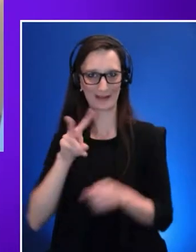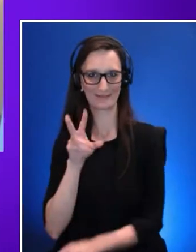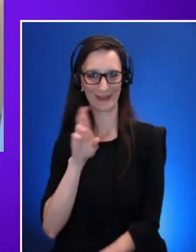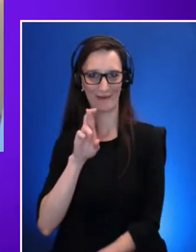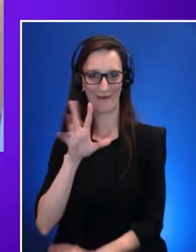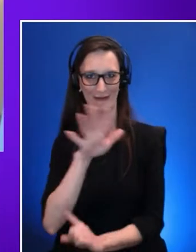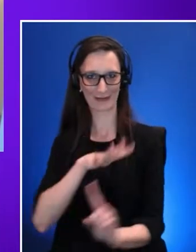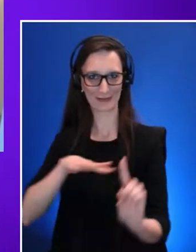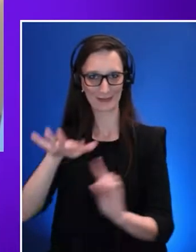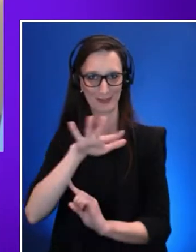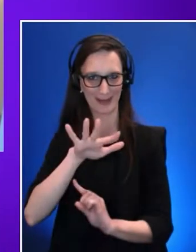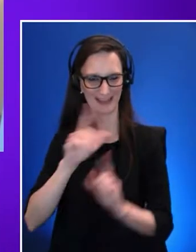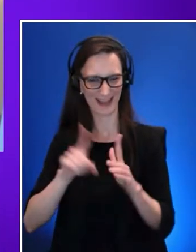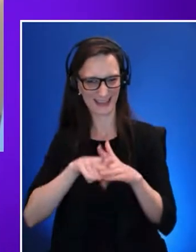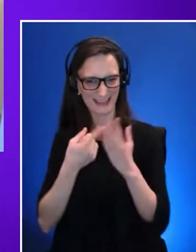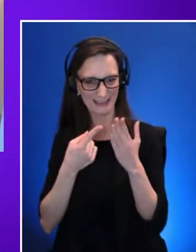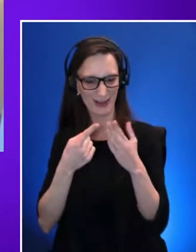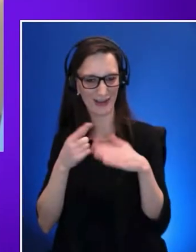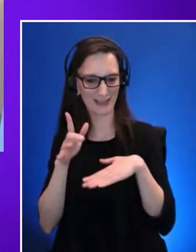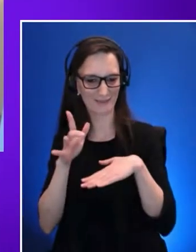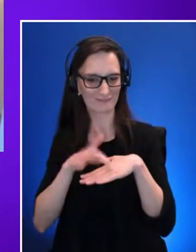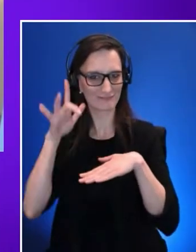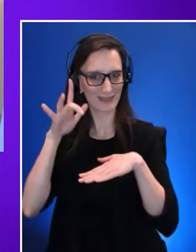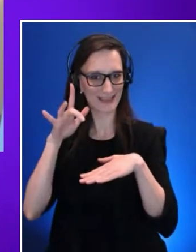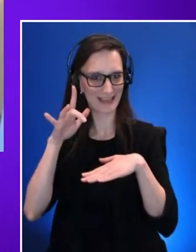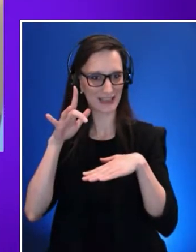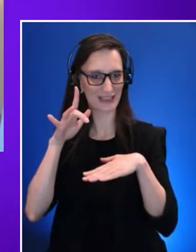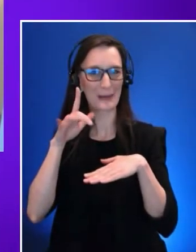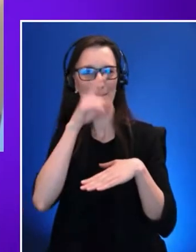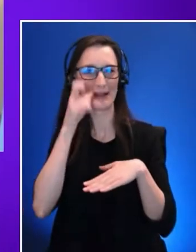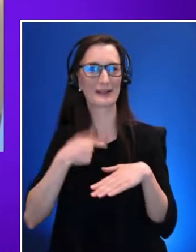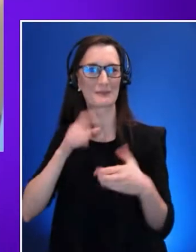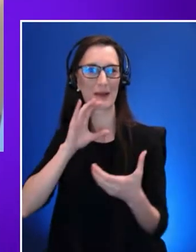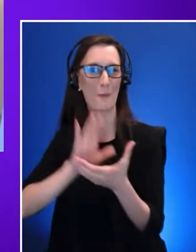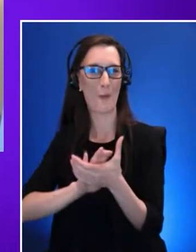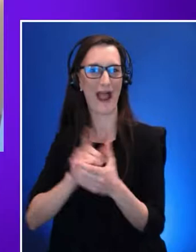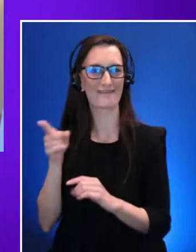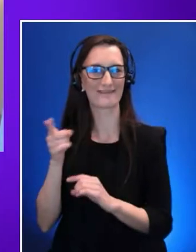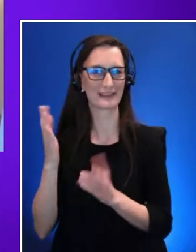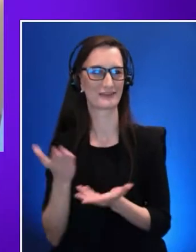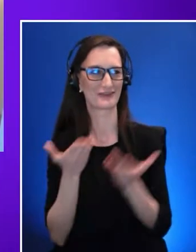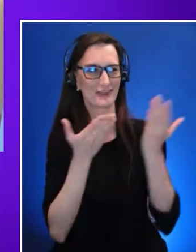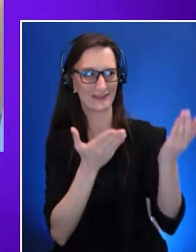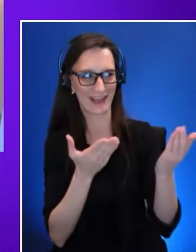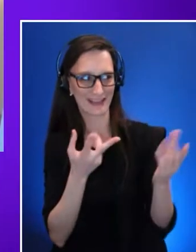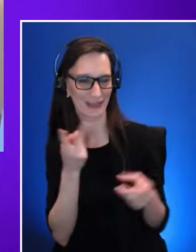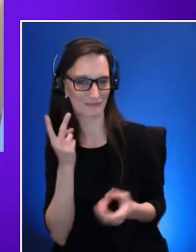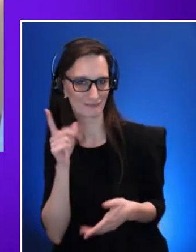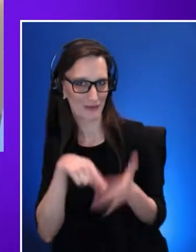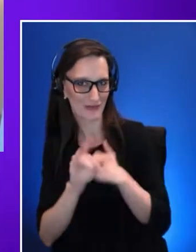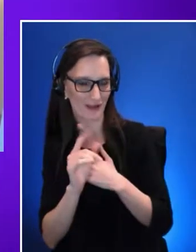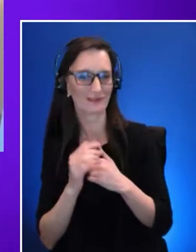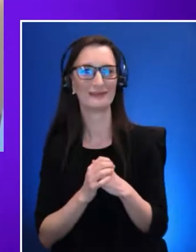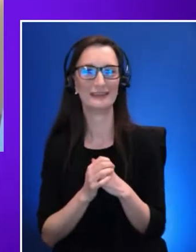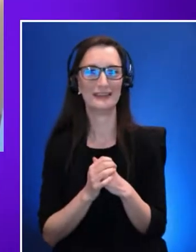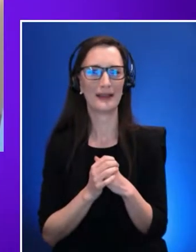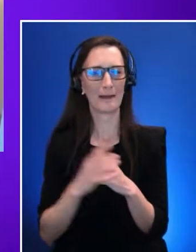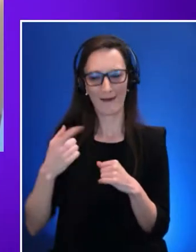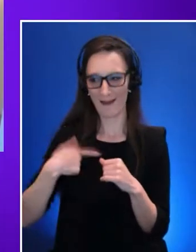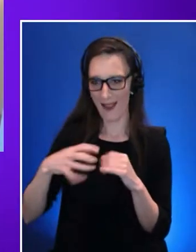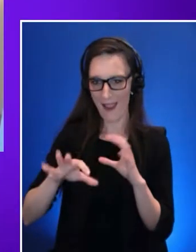it, mostly at my wife's suggestion. And I discovered that there are